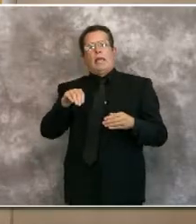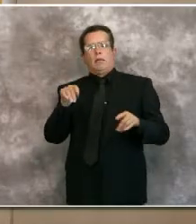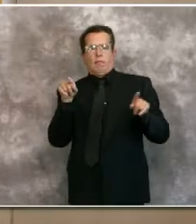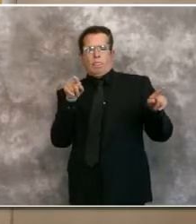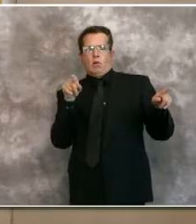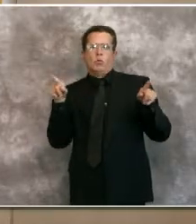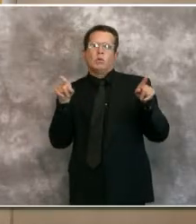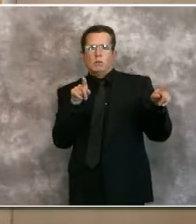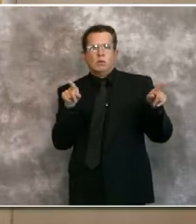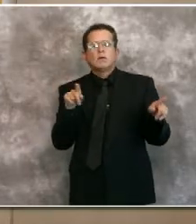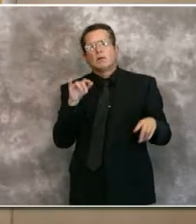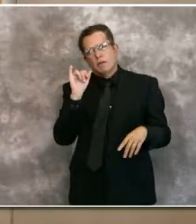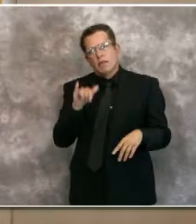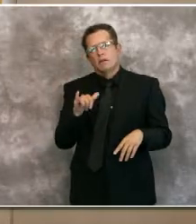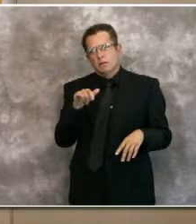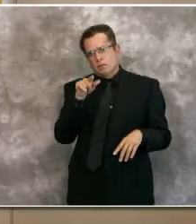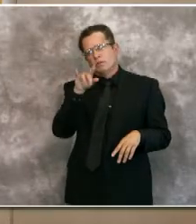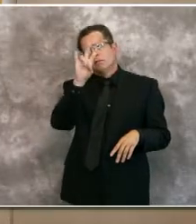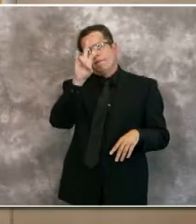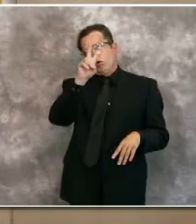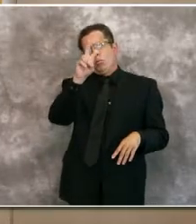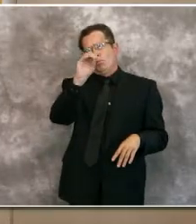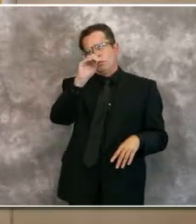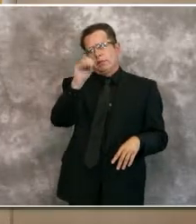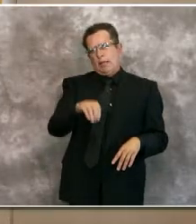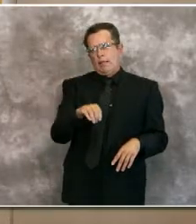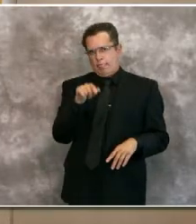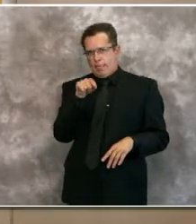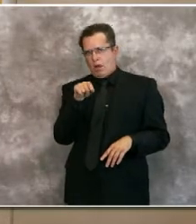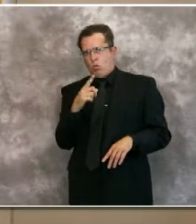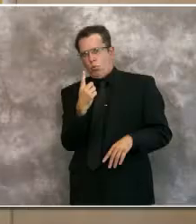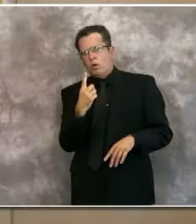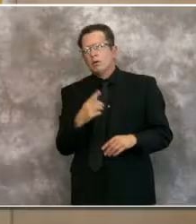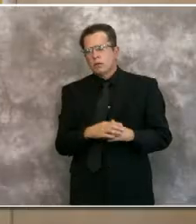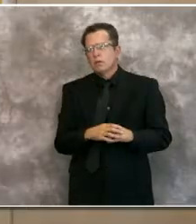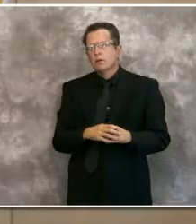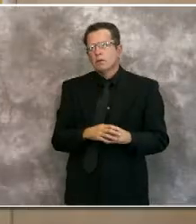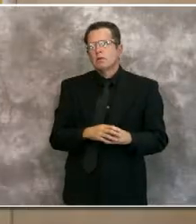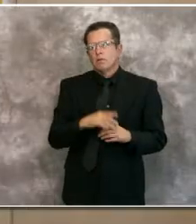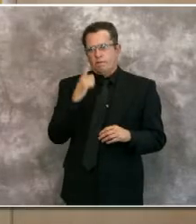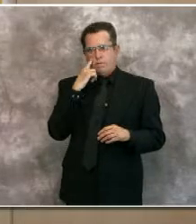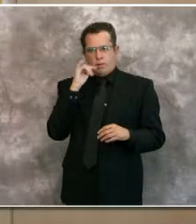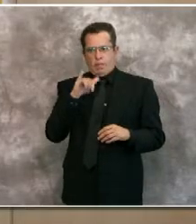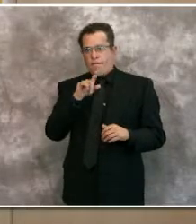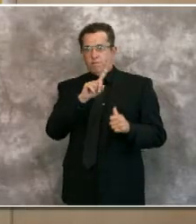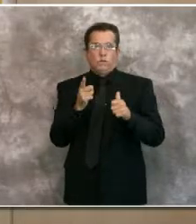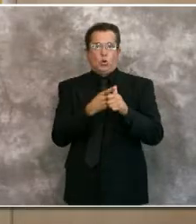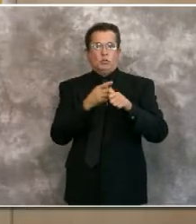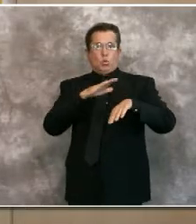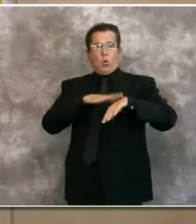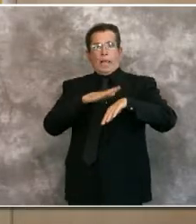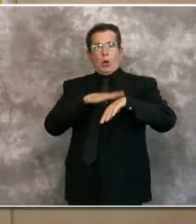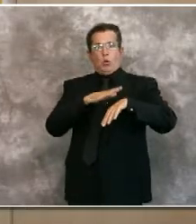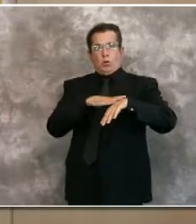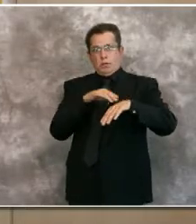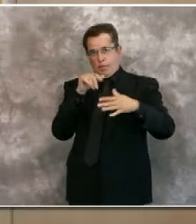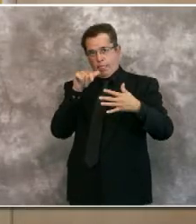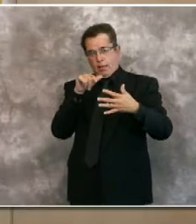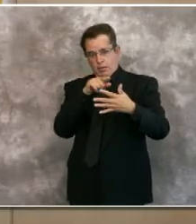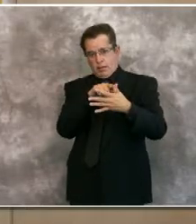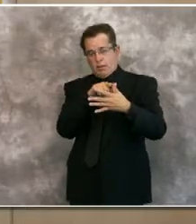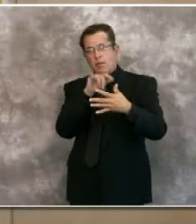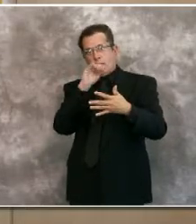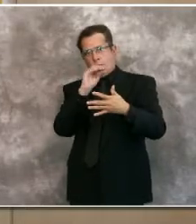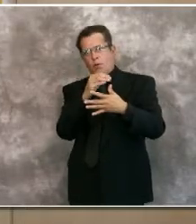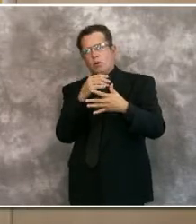that's the one that is 72%. And again, in the definition for that first trigger, it is